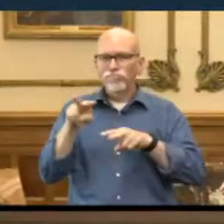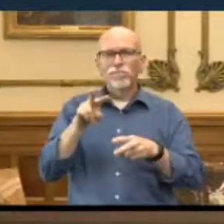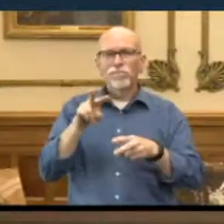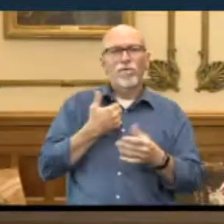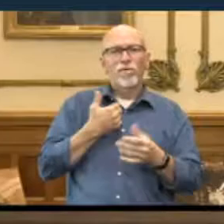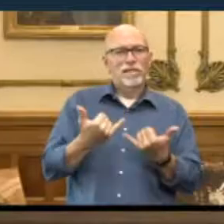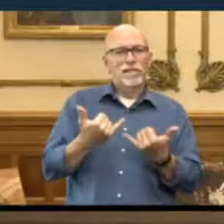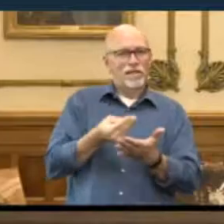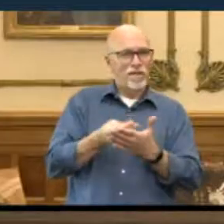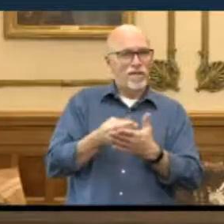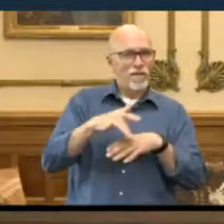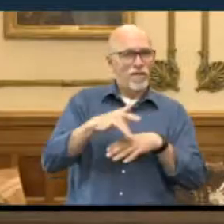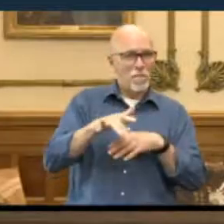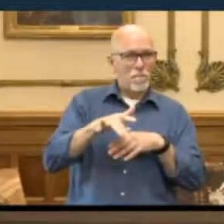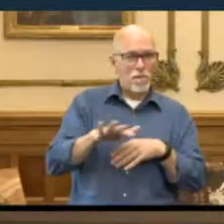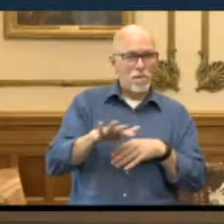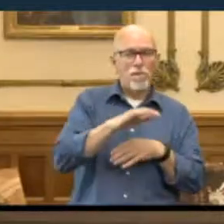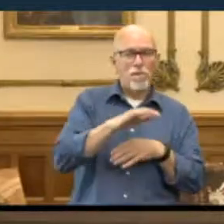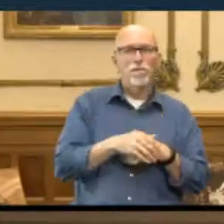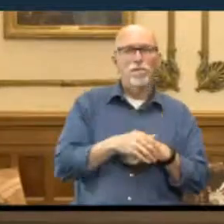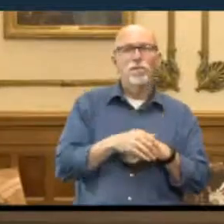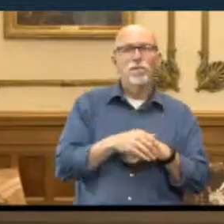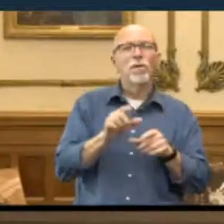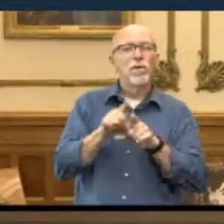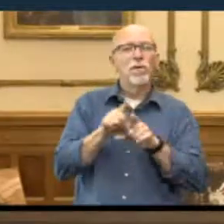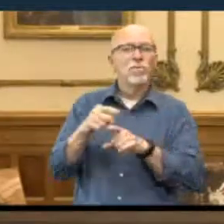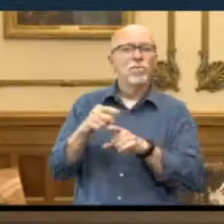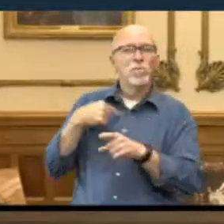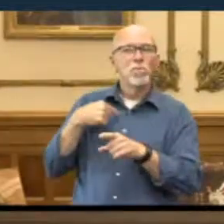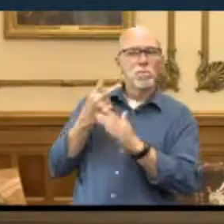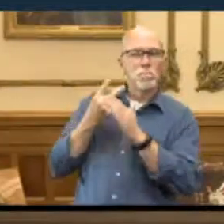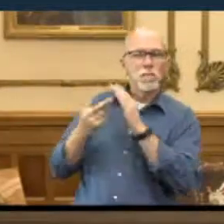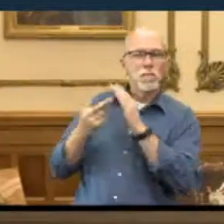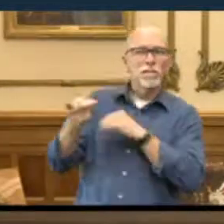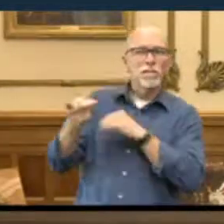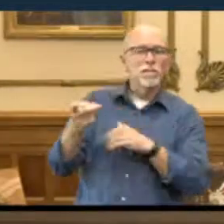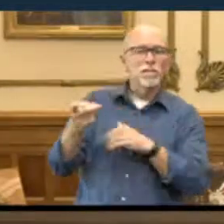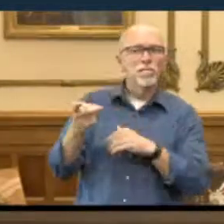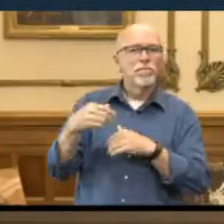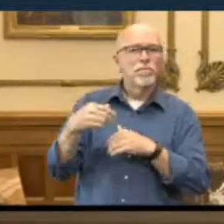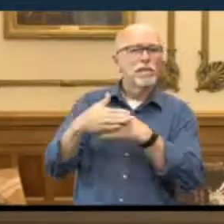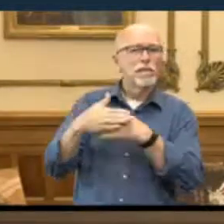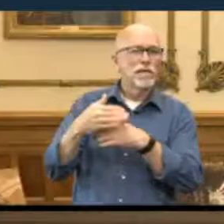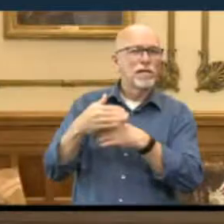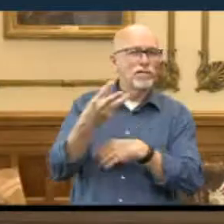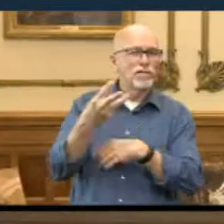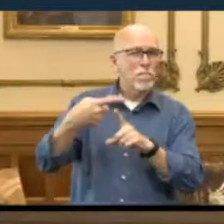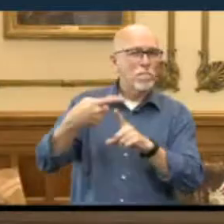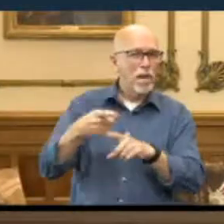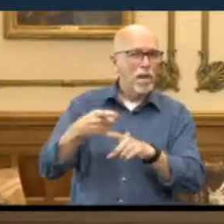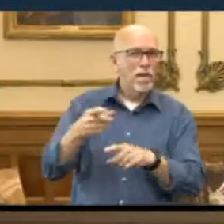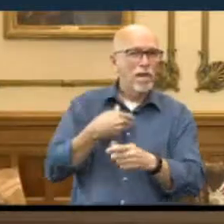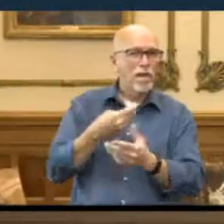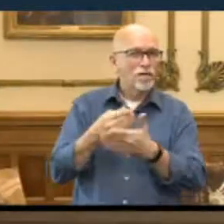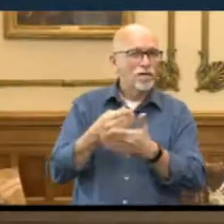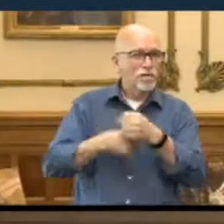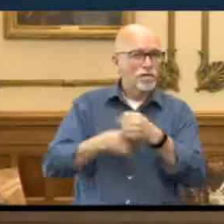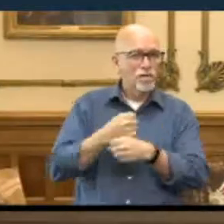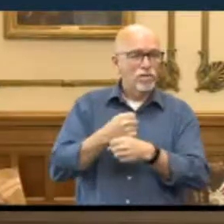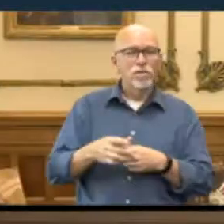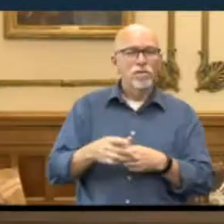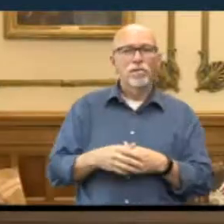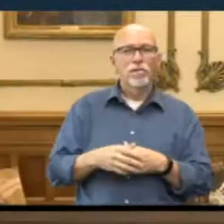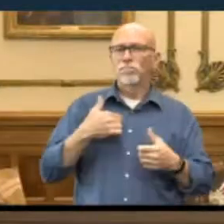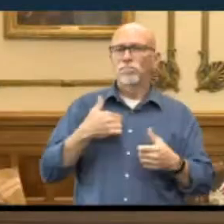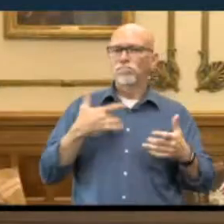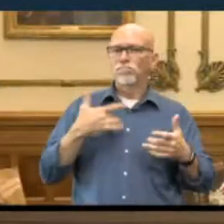funding available as well as what we anticipate to come over the next few months of this fiscal year. And I'm